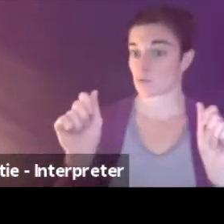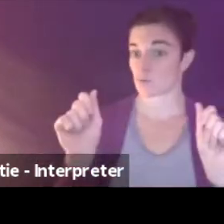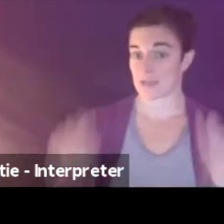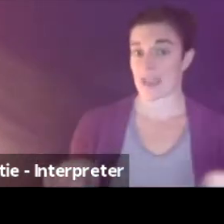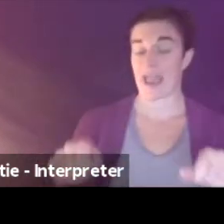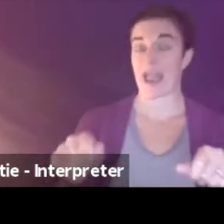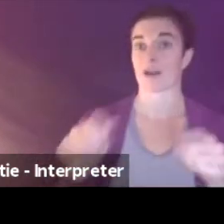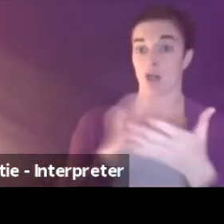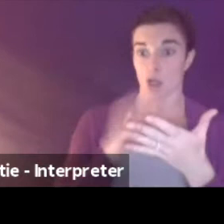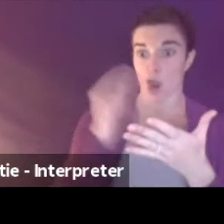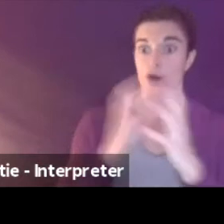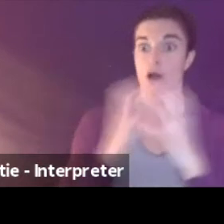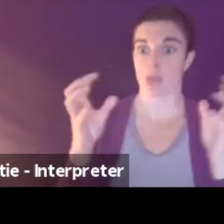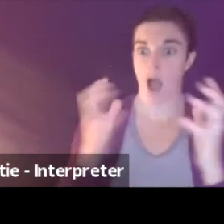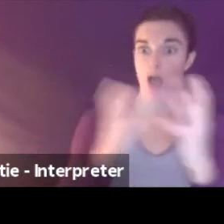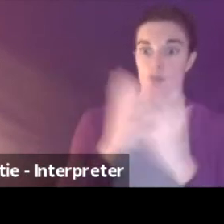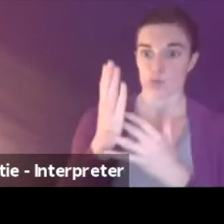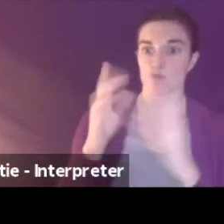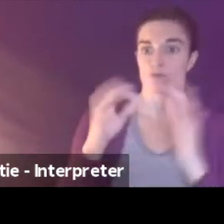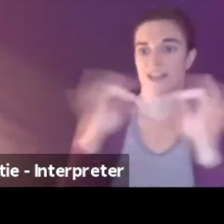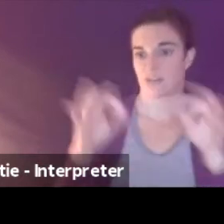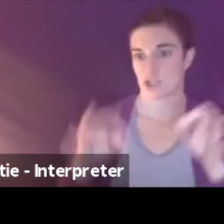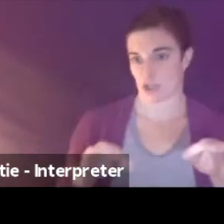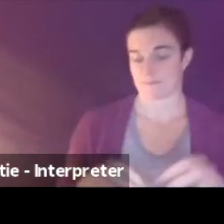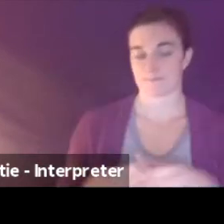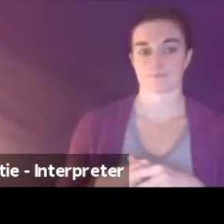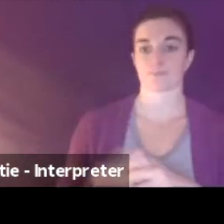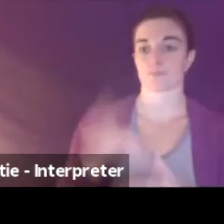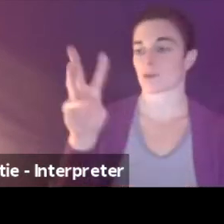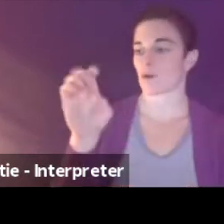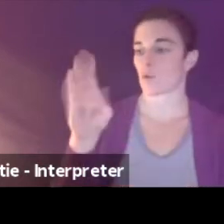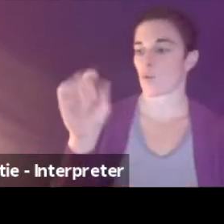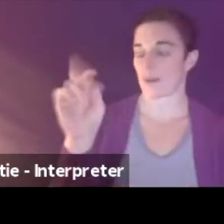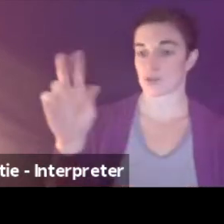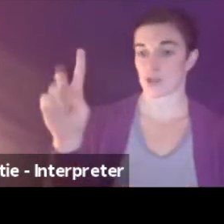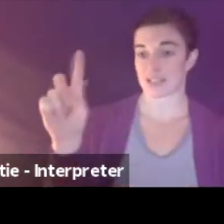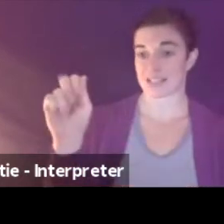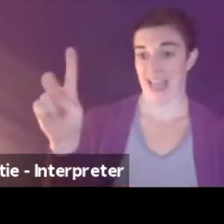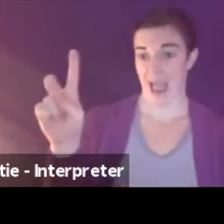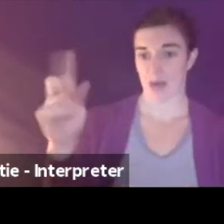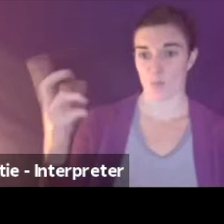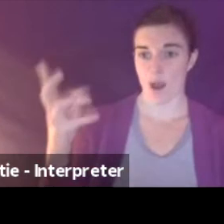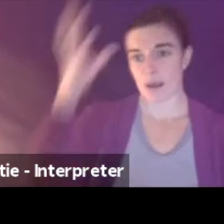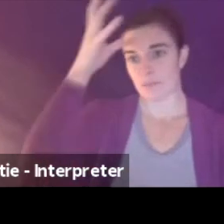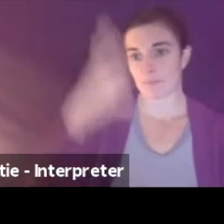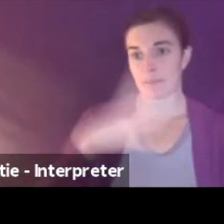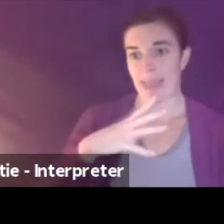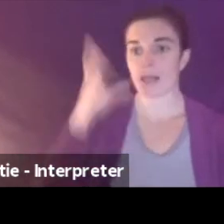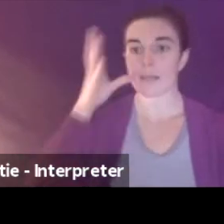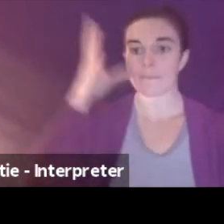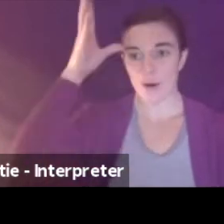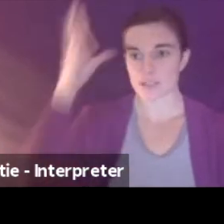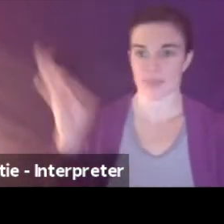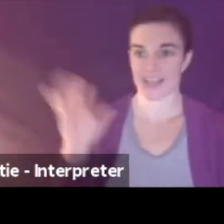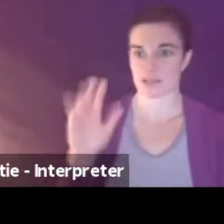lot if you just start with definitions. And Webster says dad is just the male parent. That's